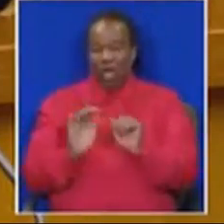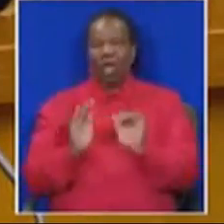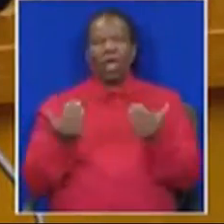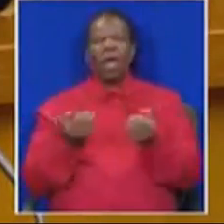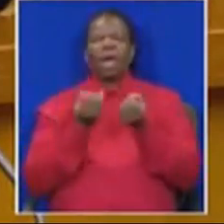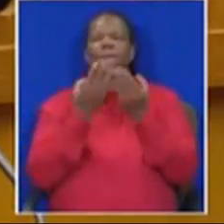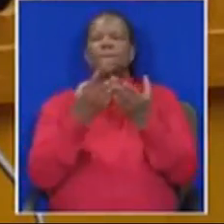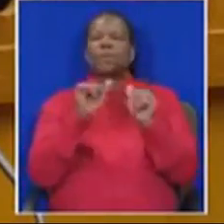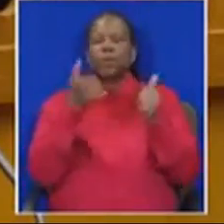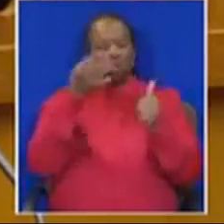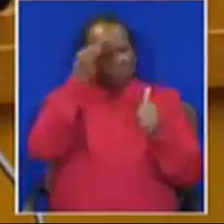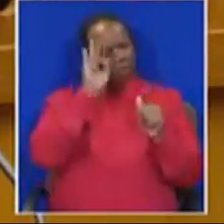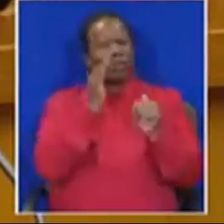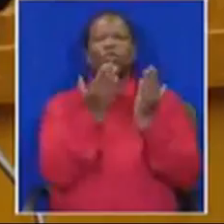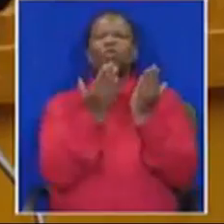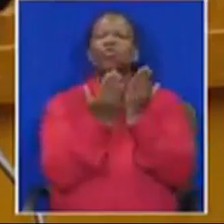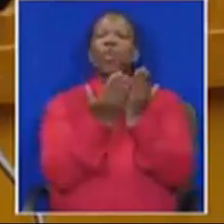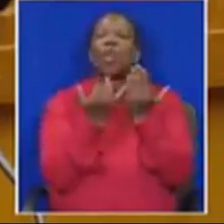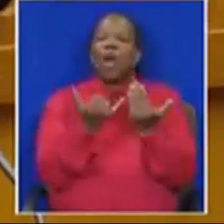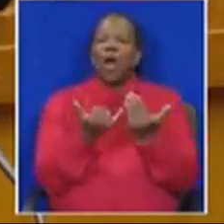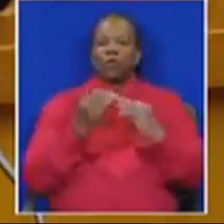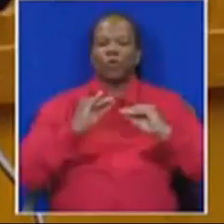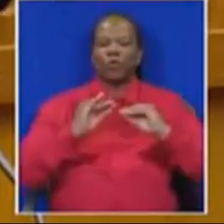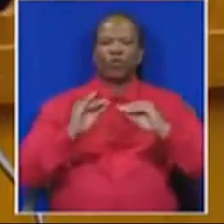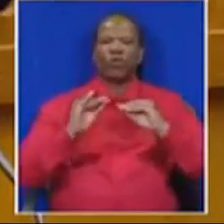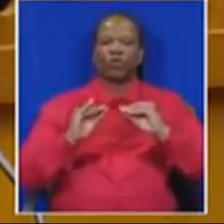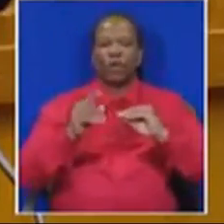begun offering African languages.